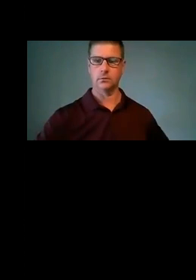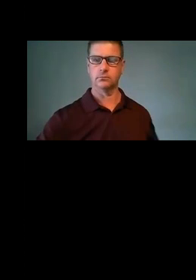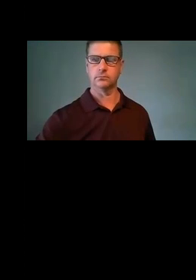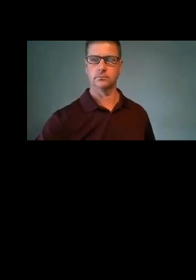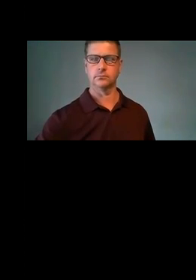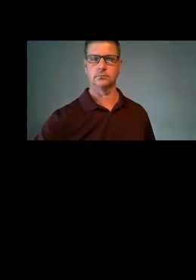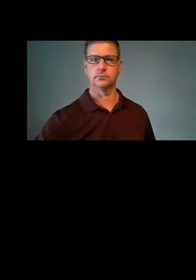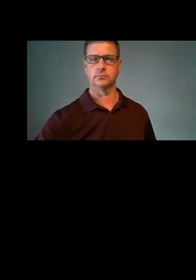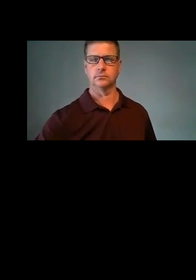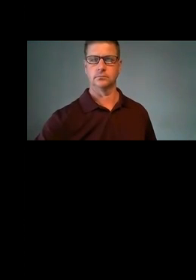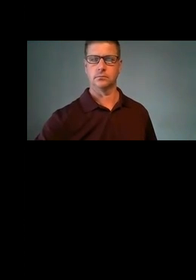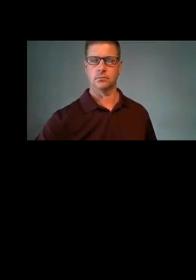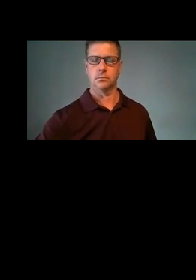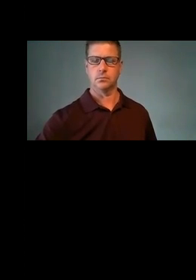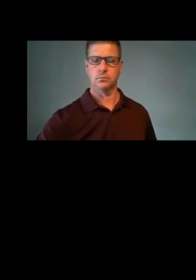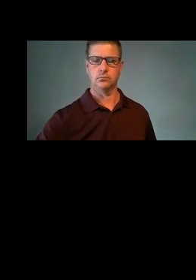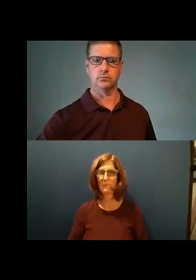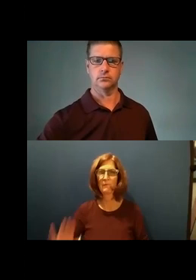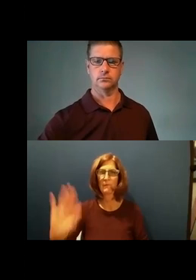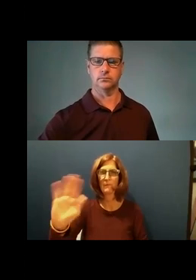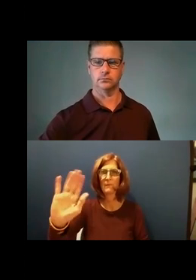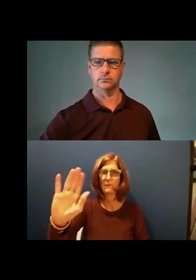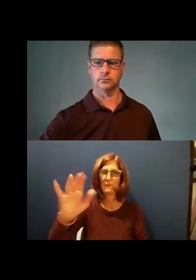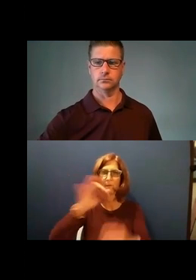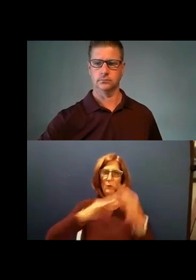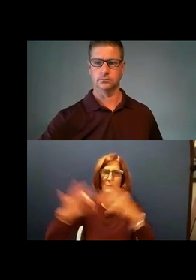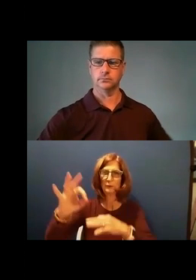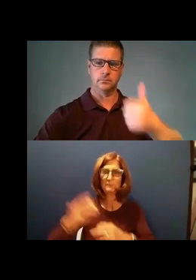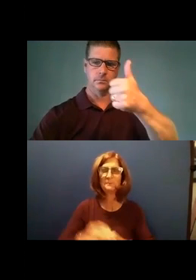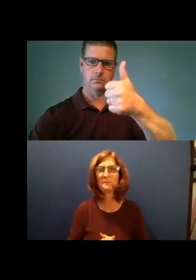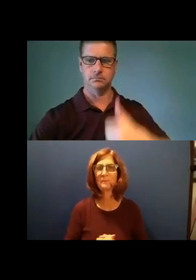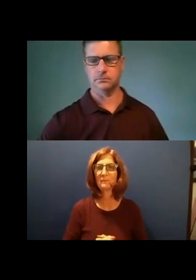Next up is Dean Bogg.